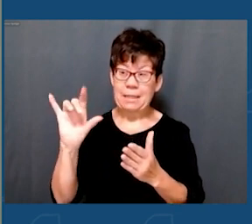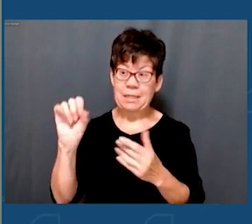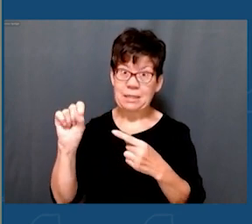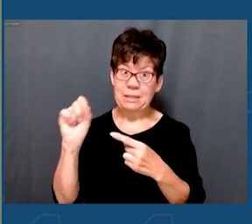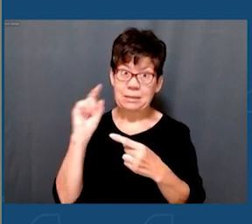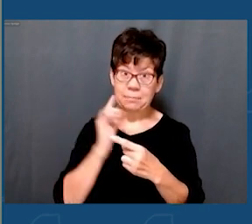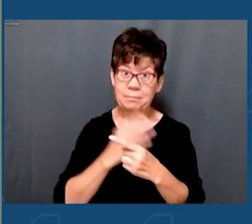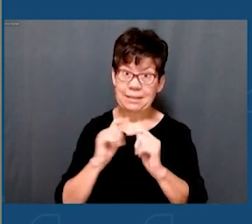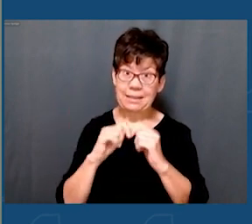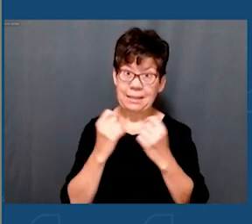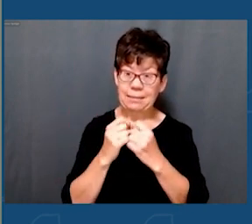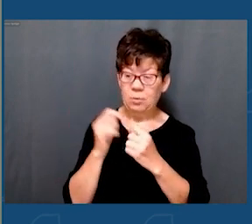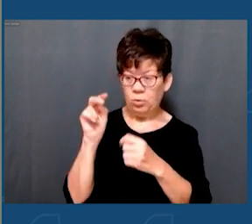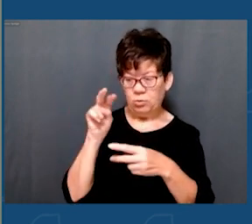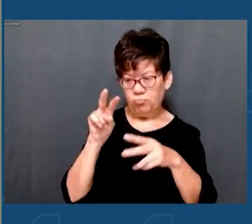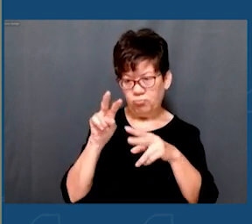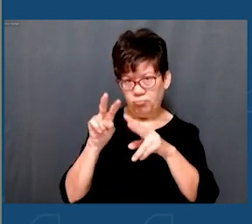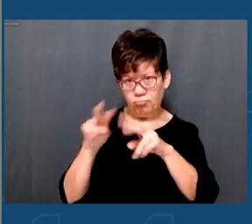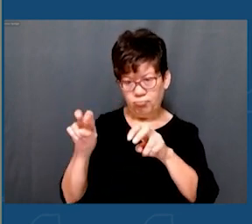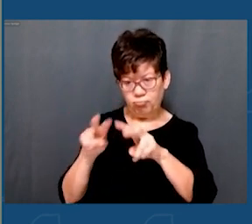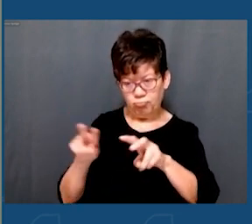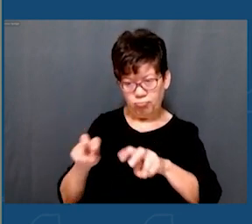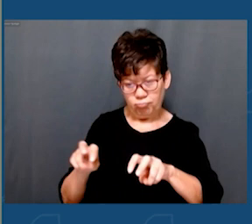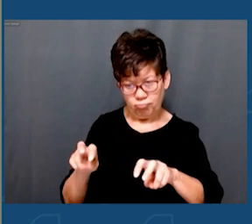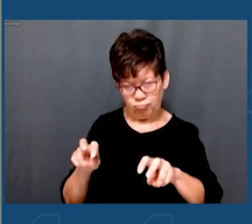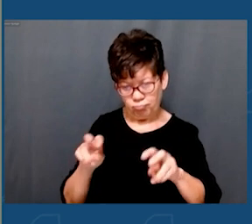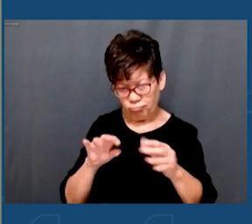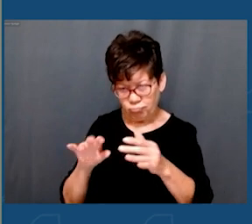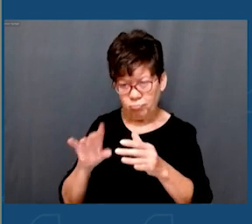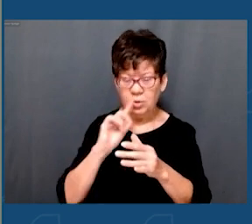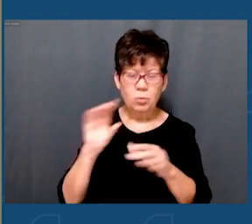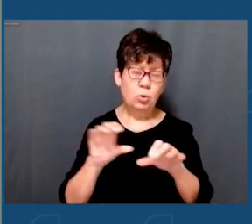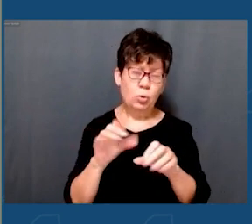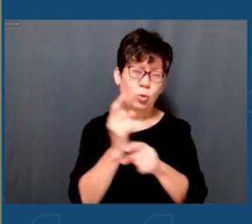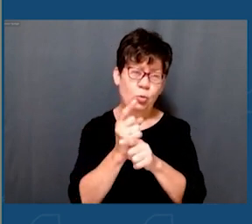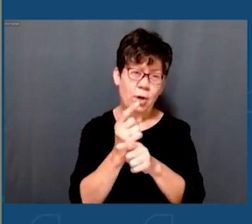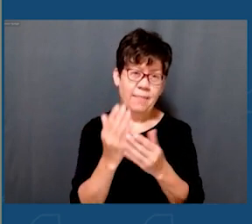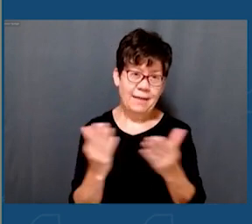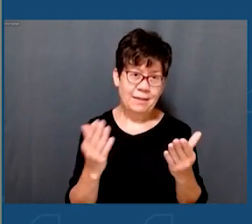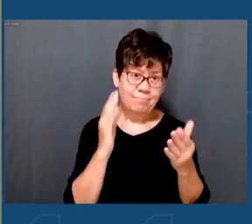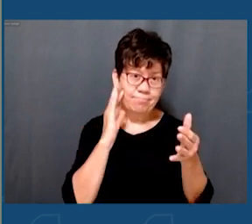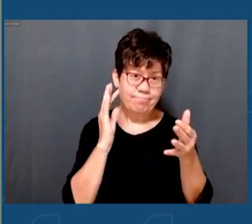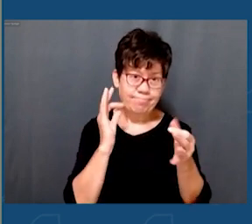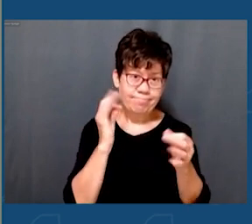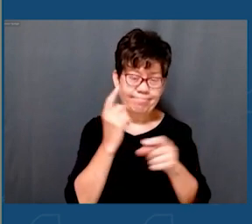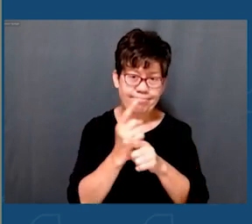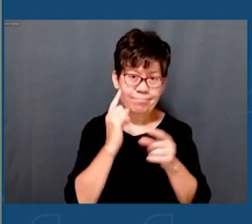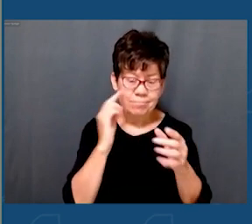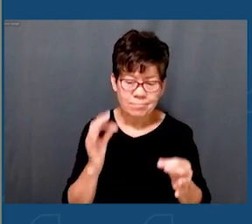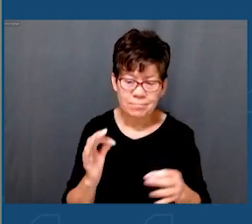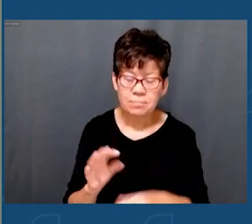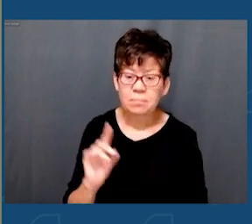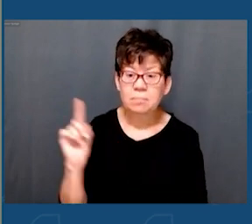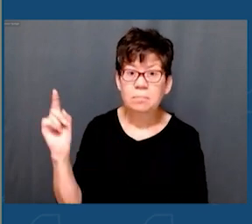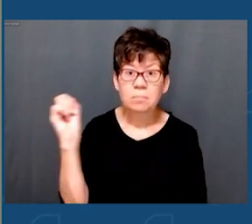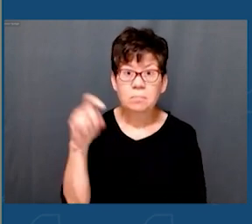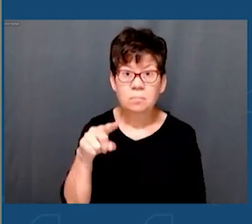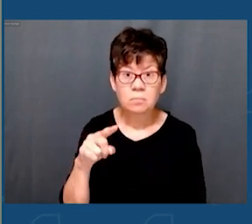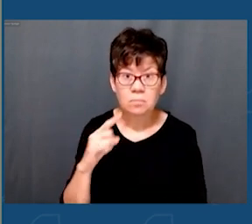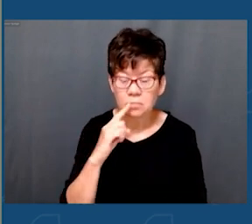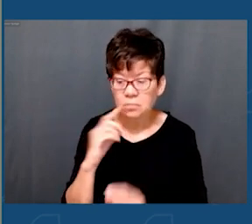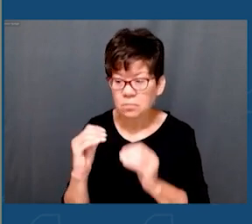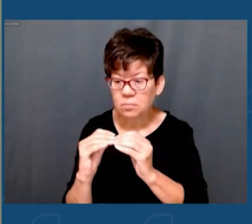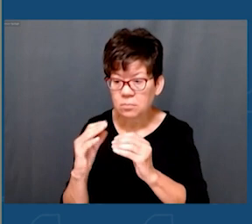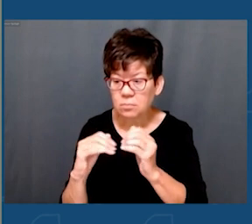and analyzing them and doing the right thing. Okay, last question, John in the back. Governor, you have hundreds, like you just said, more than 800 bills coming to